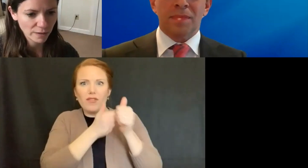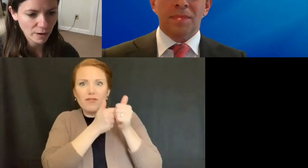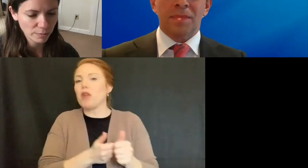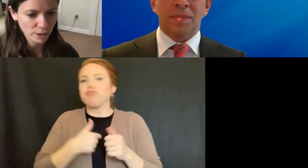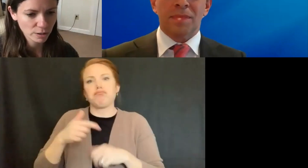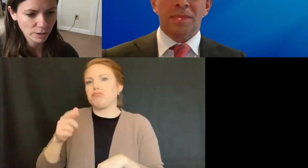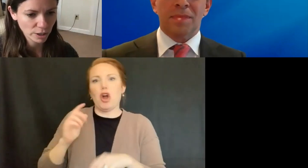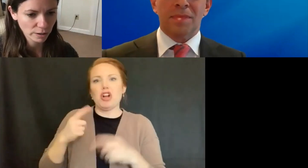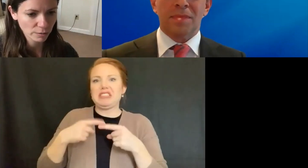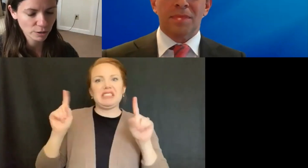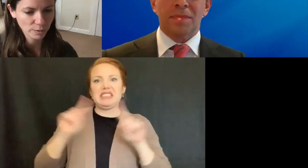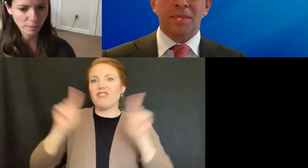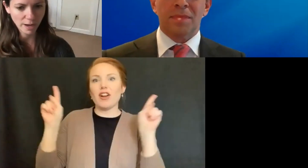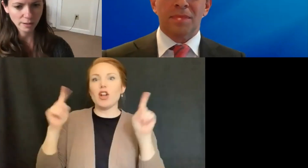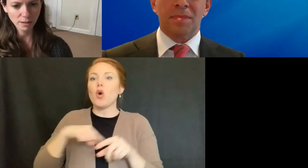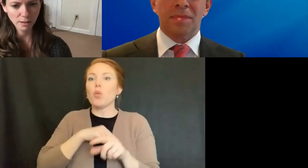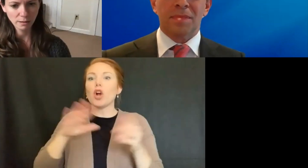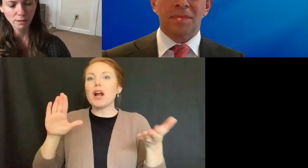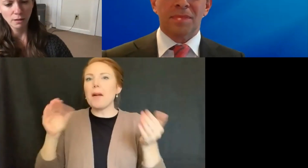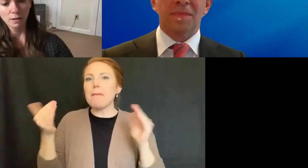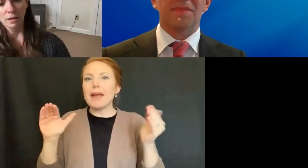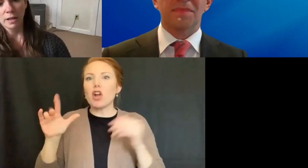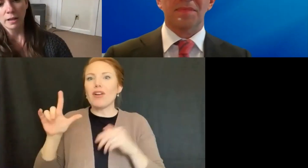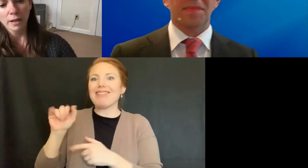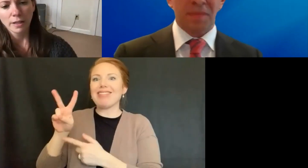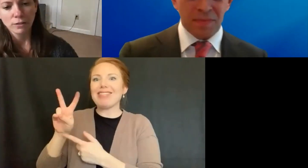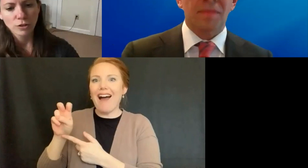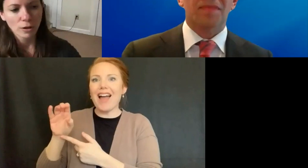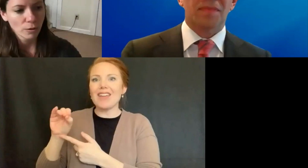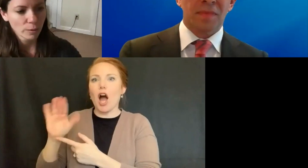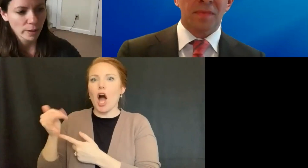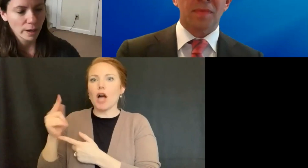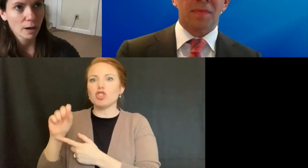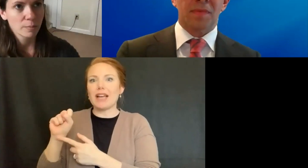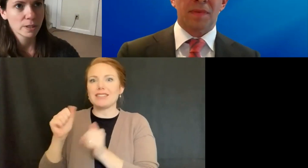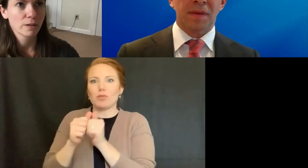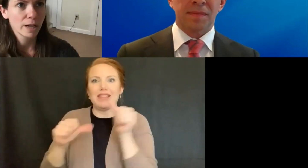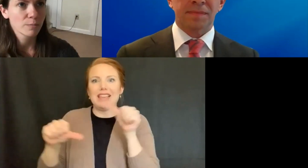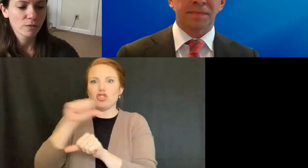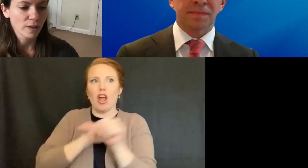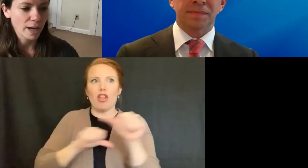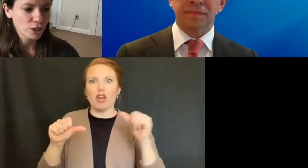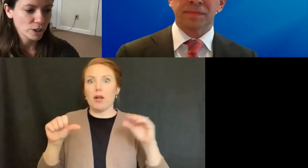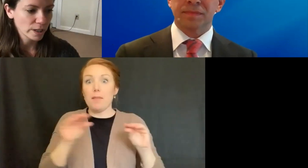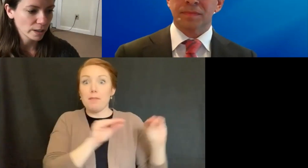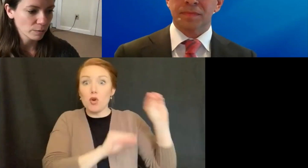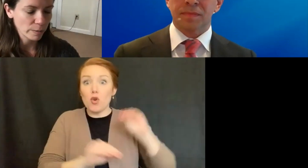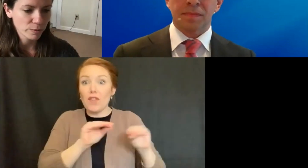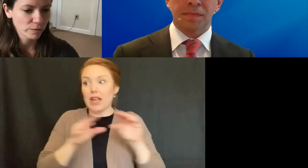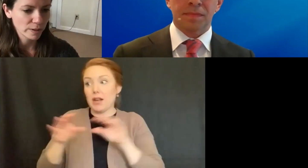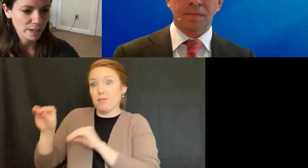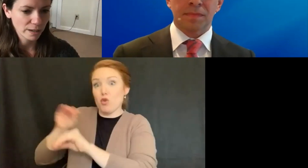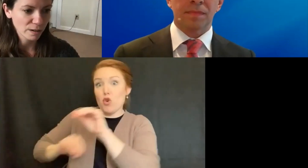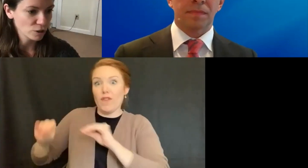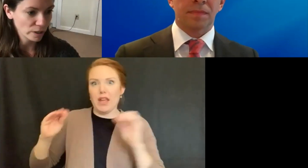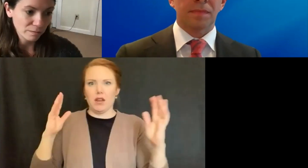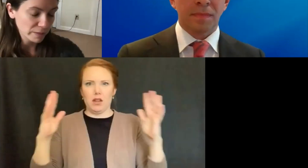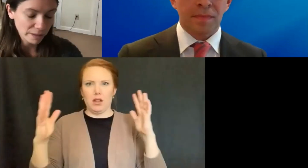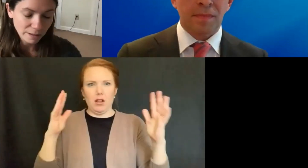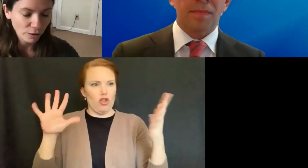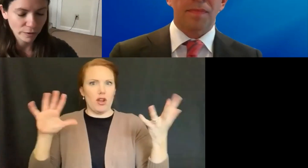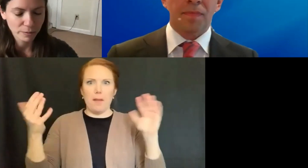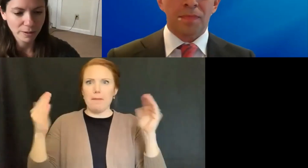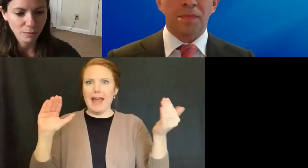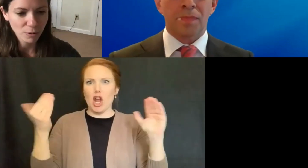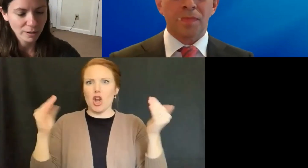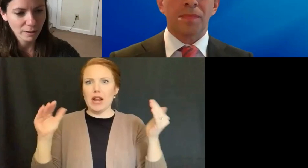two live objects to each other, which is what the patent's on. And so up until April of last year, when we proved the technology,